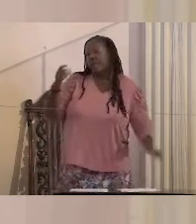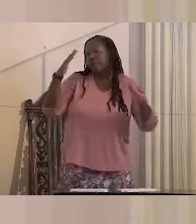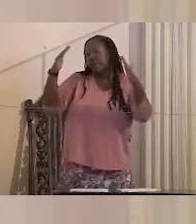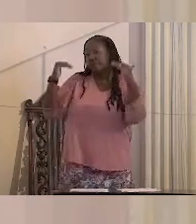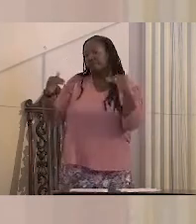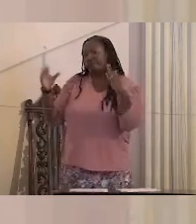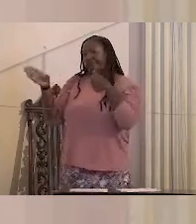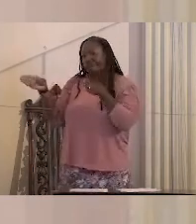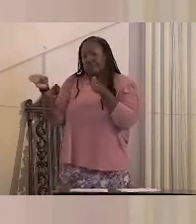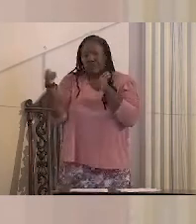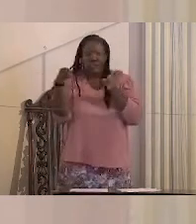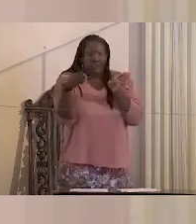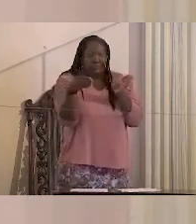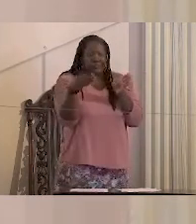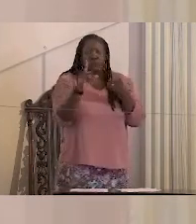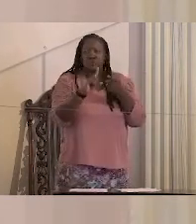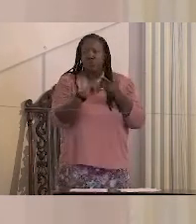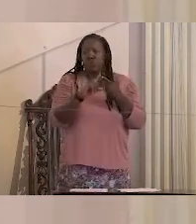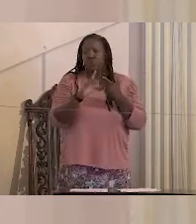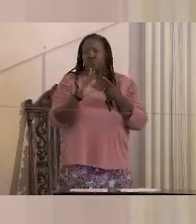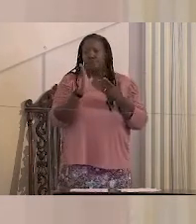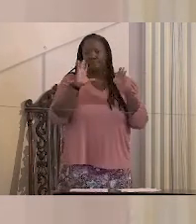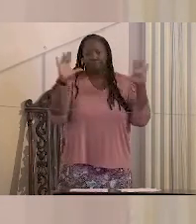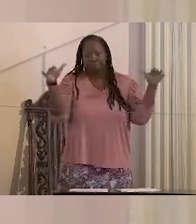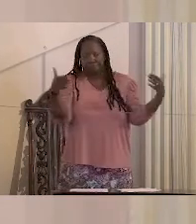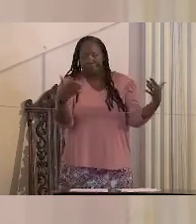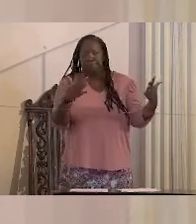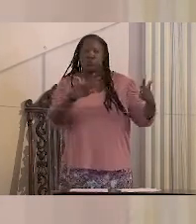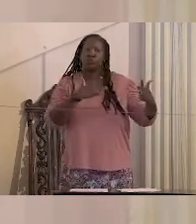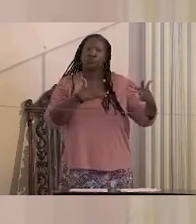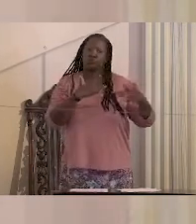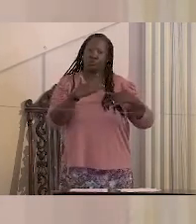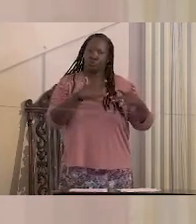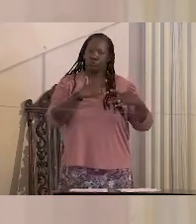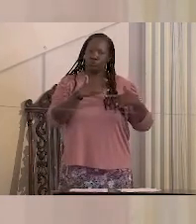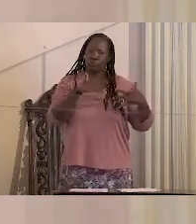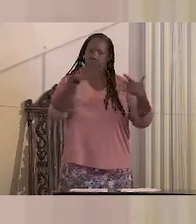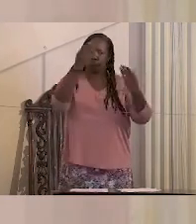to shift into our time of congregational concerns.